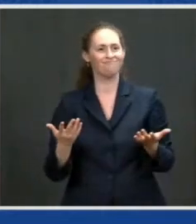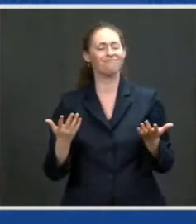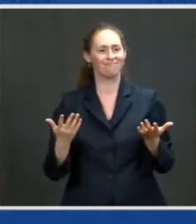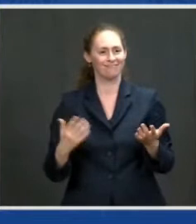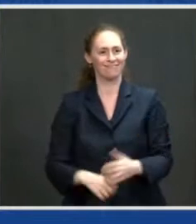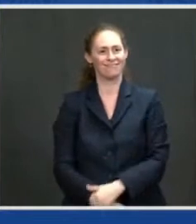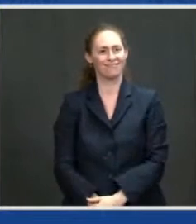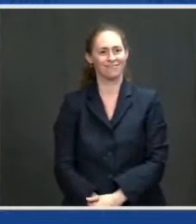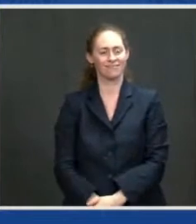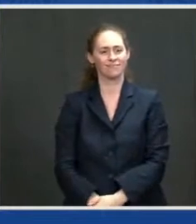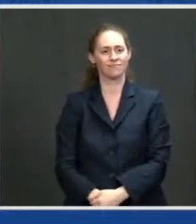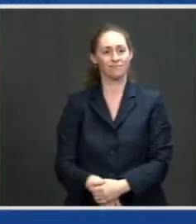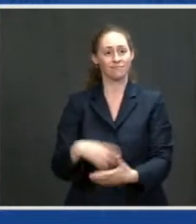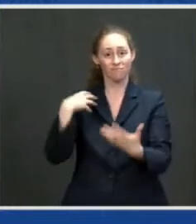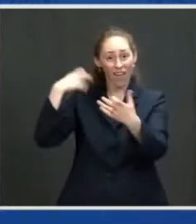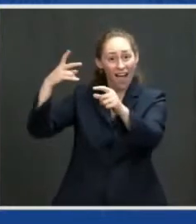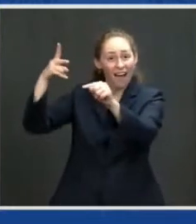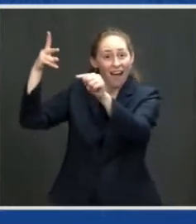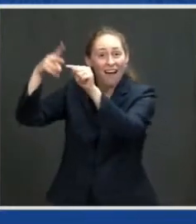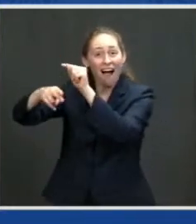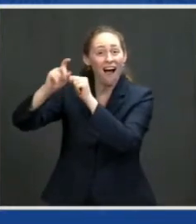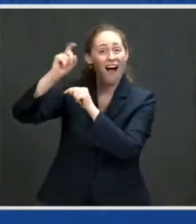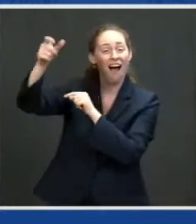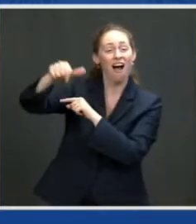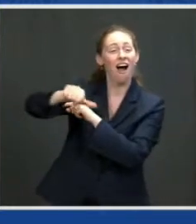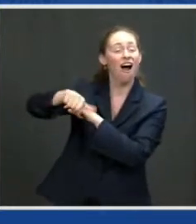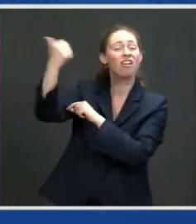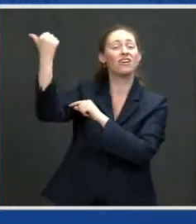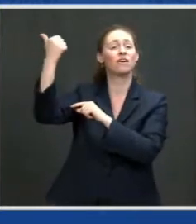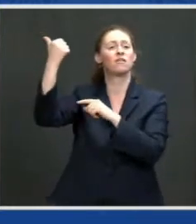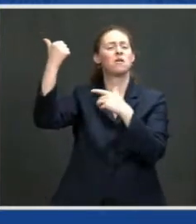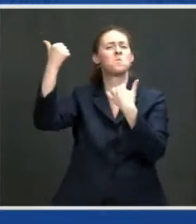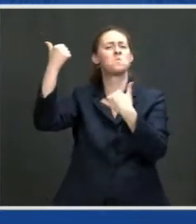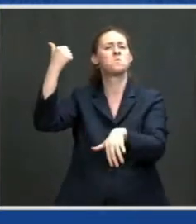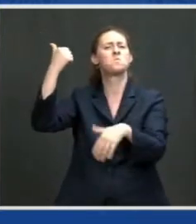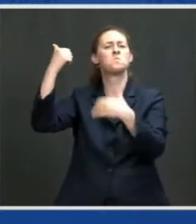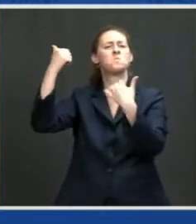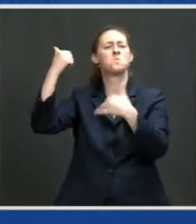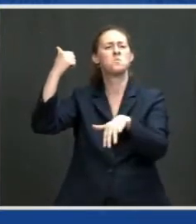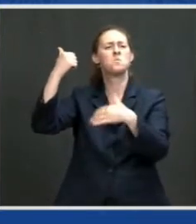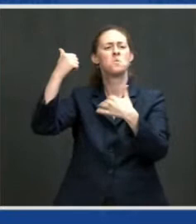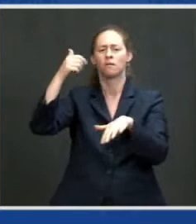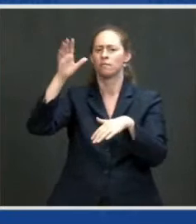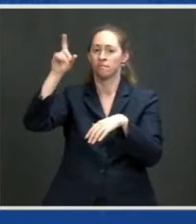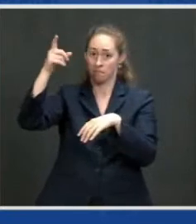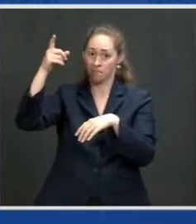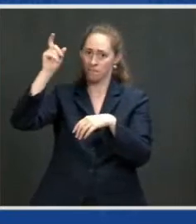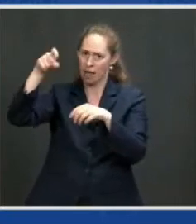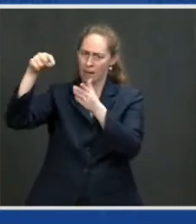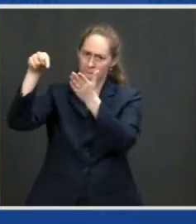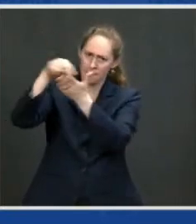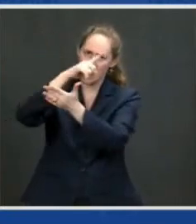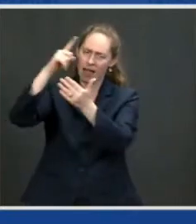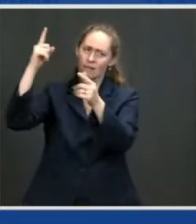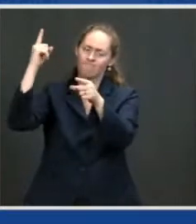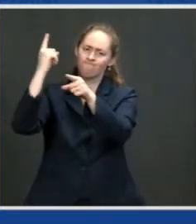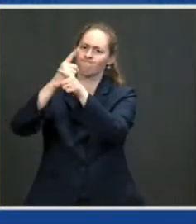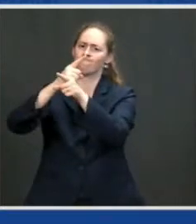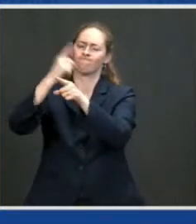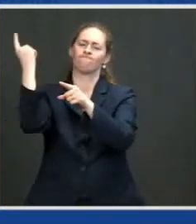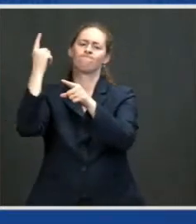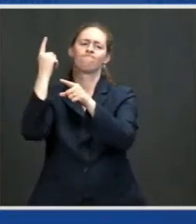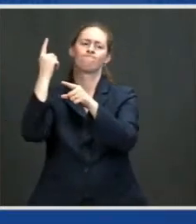they made. Just start paying your fair share, just a little bit. Consequence would help every high school graduate earn an education